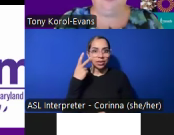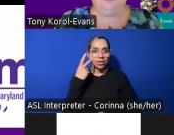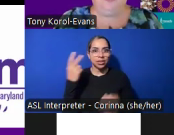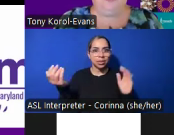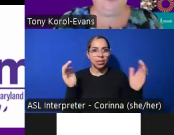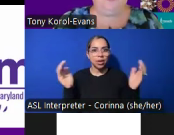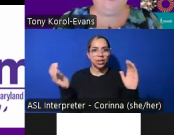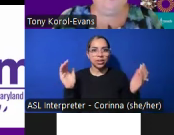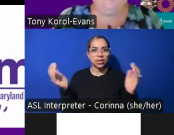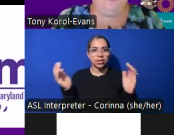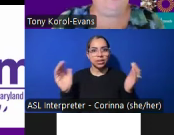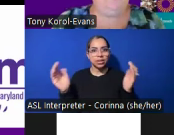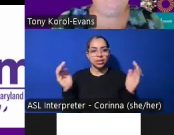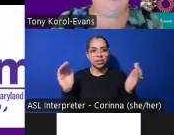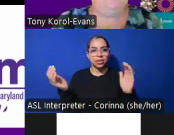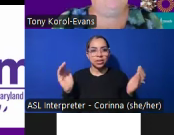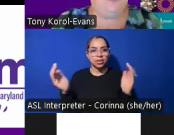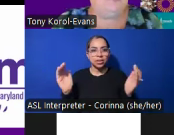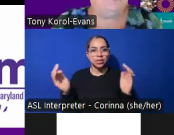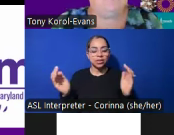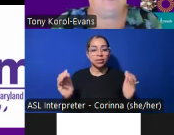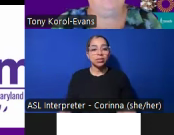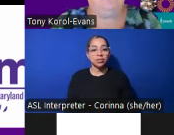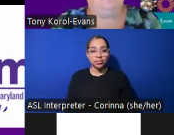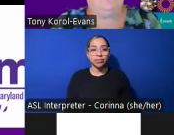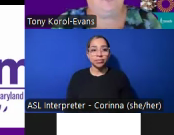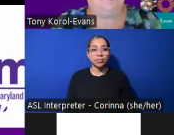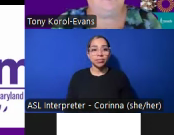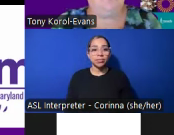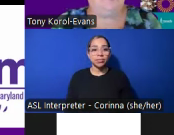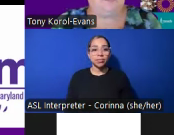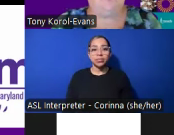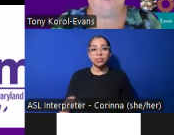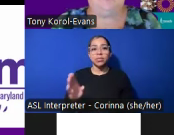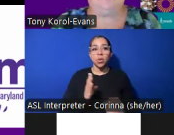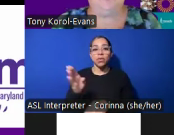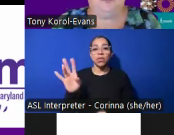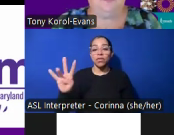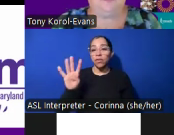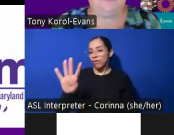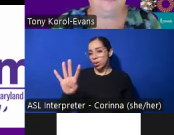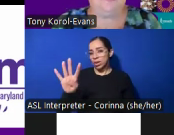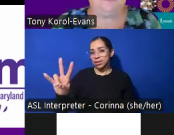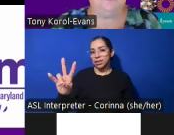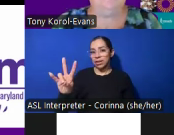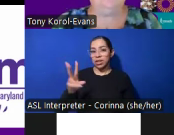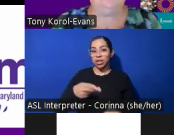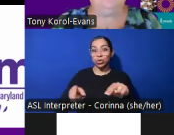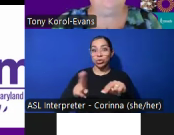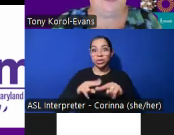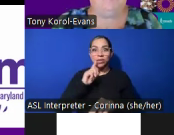comparison. It is over 47% increase in total services,